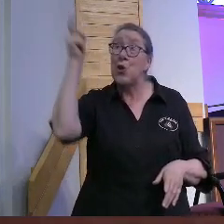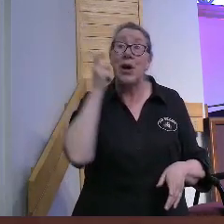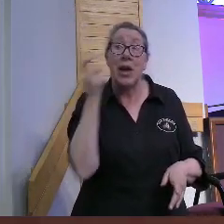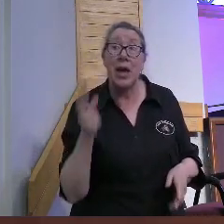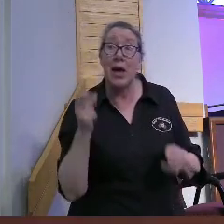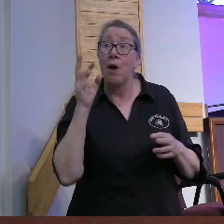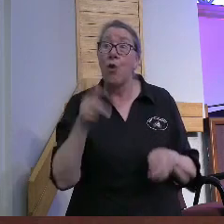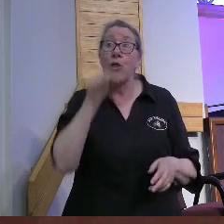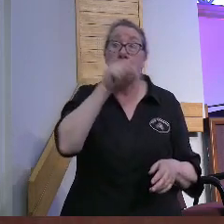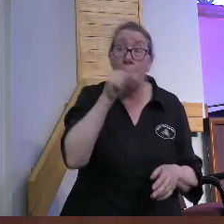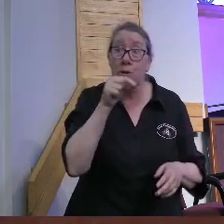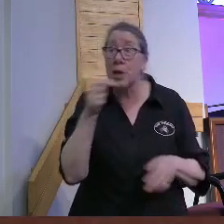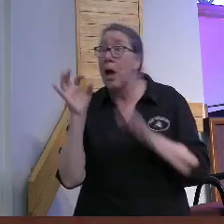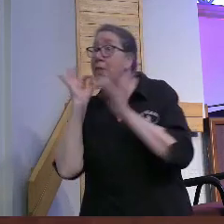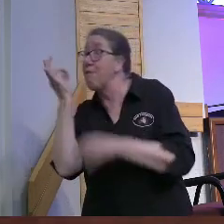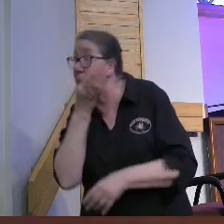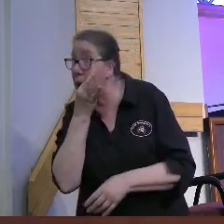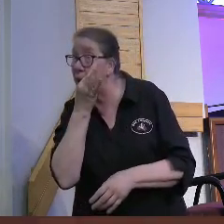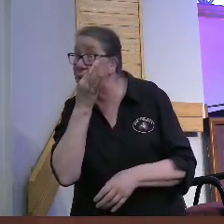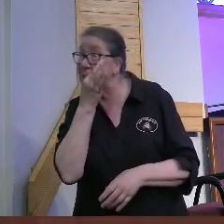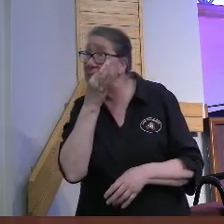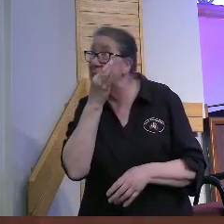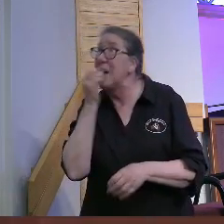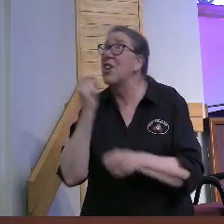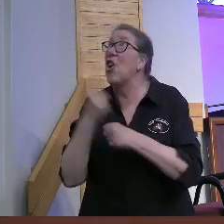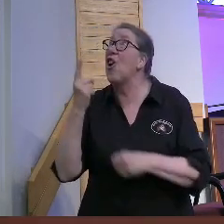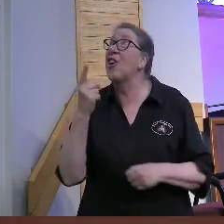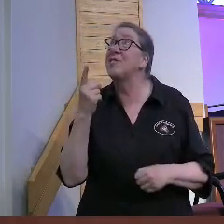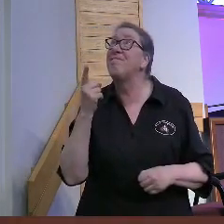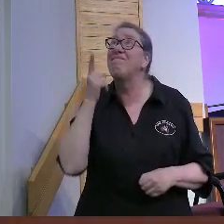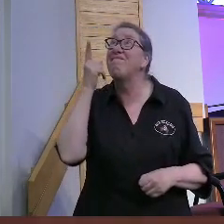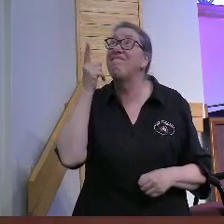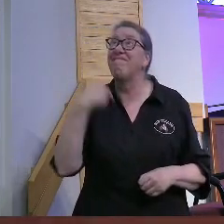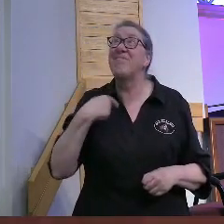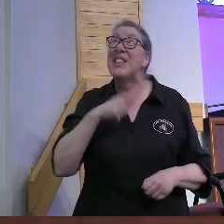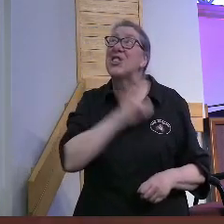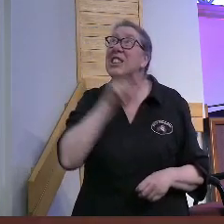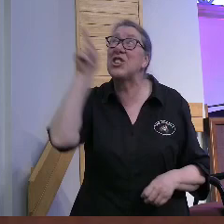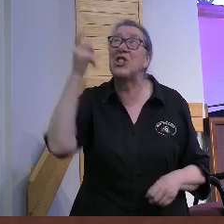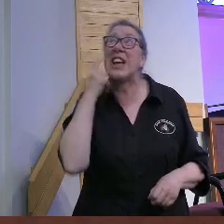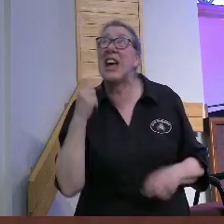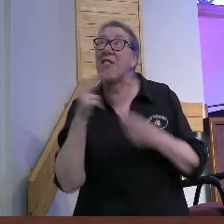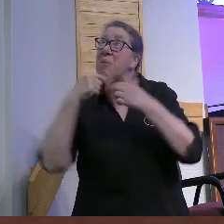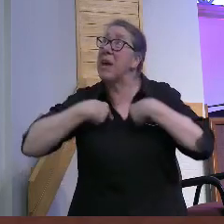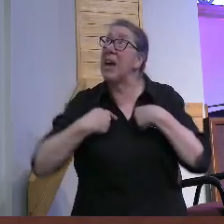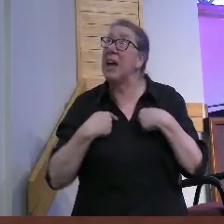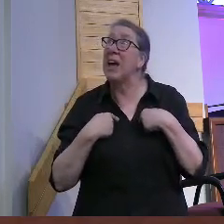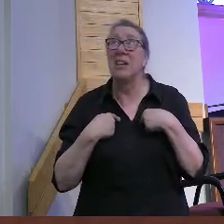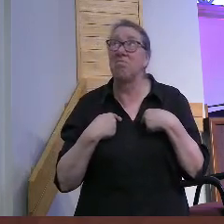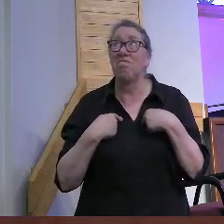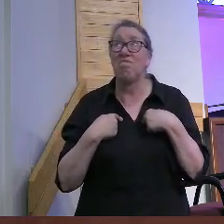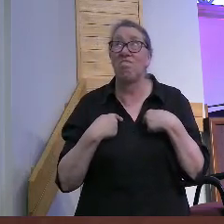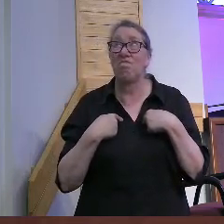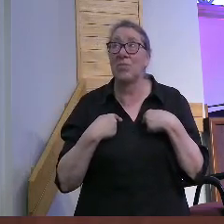flowers. But God, I can't trust you to take care of me. And God says, I'm insulted. I'm